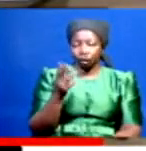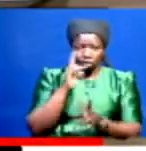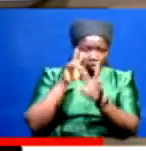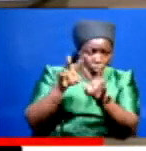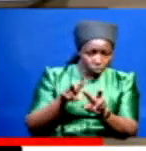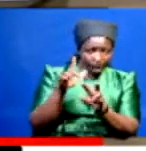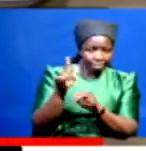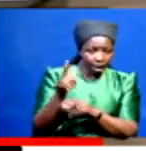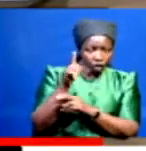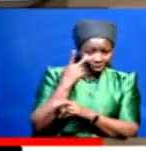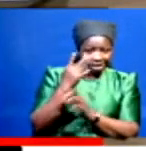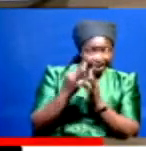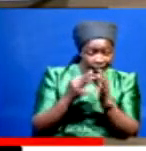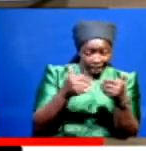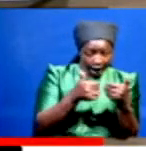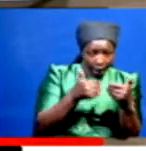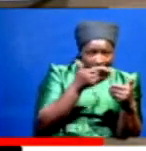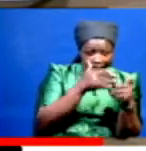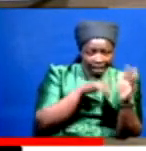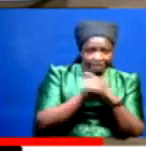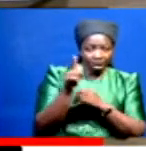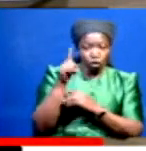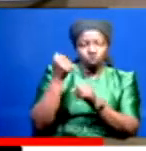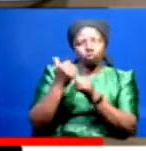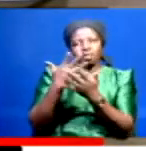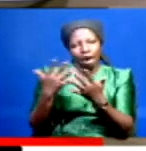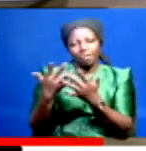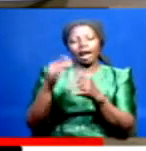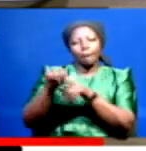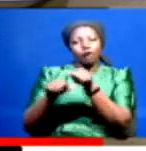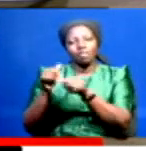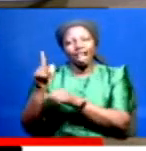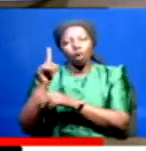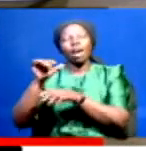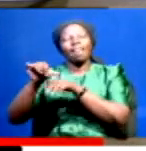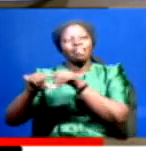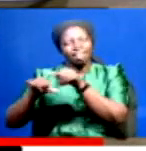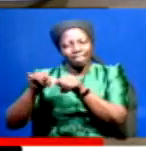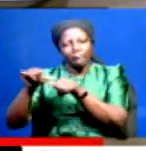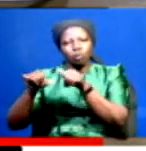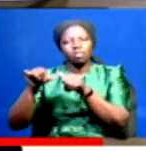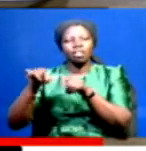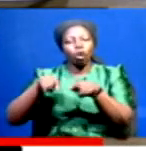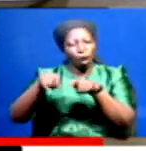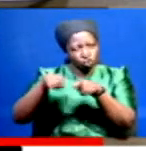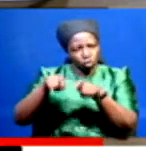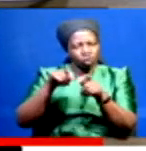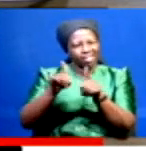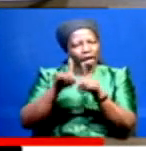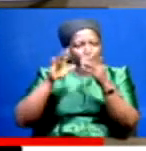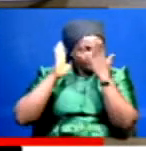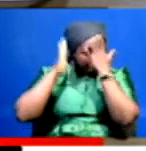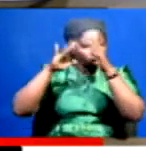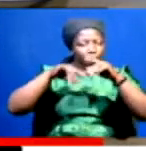whether the lacuna is in the law, and do something about the law. And that question around regulation, even the bishop agrees, it's the how that